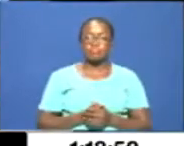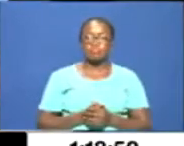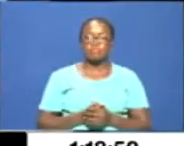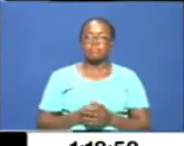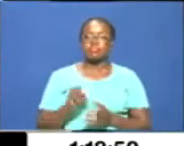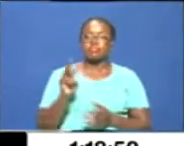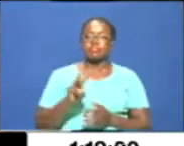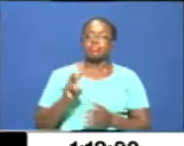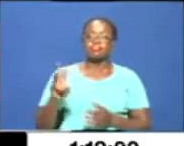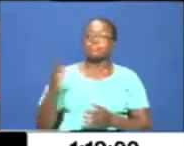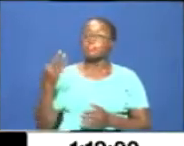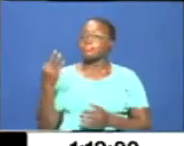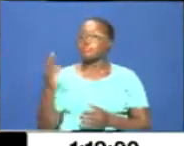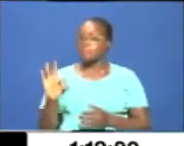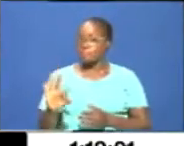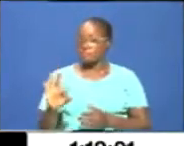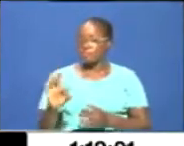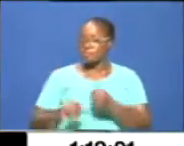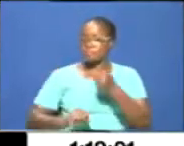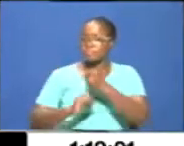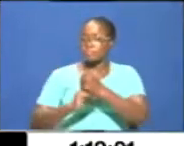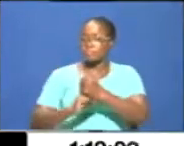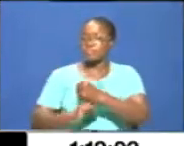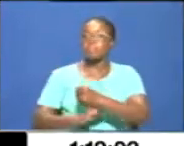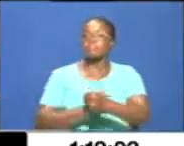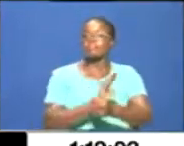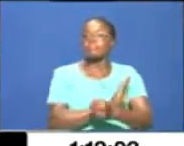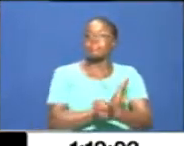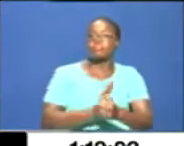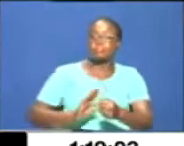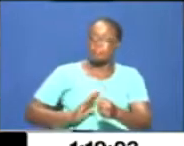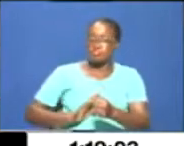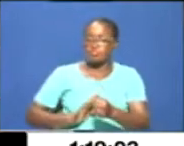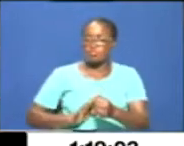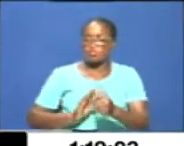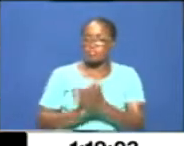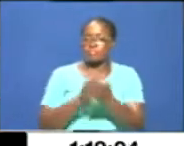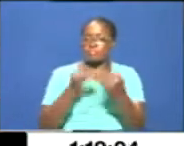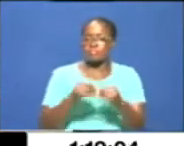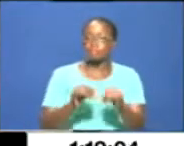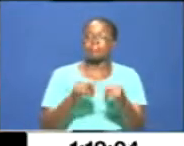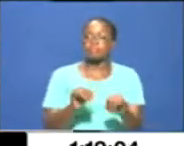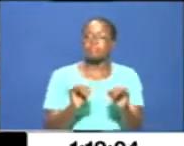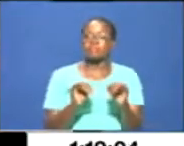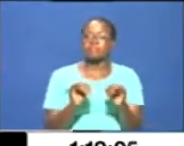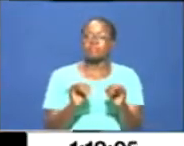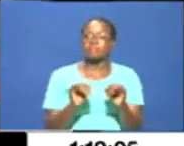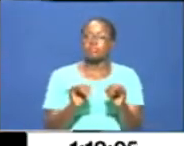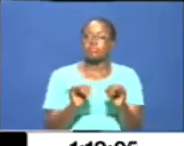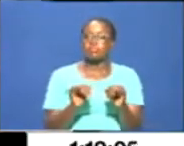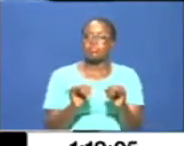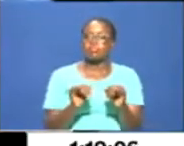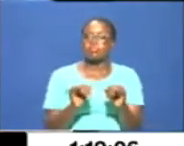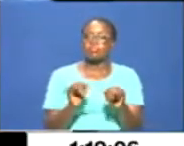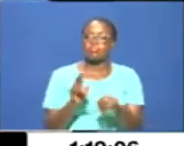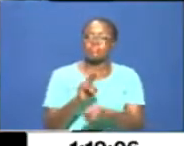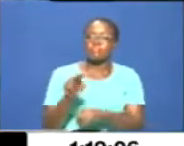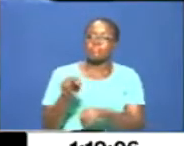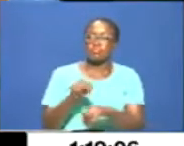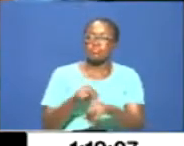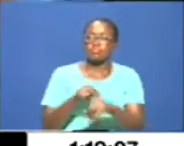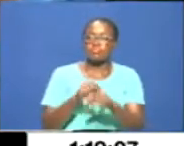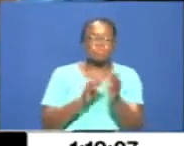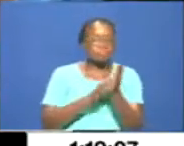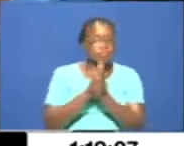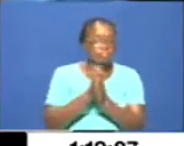WWF will support the board in actually actualizing the national ambition and